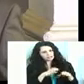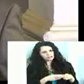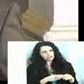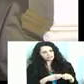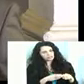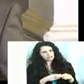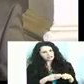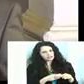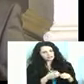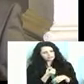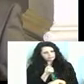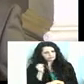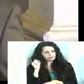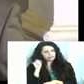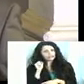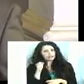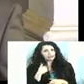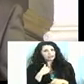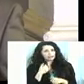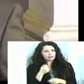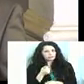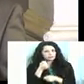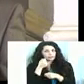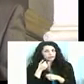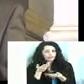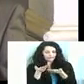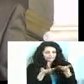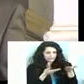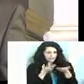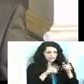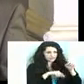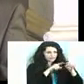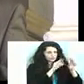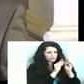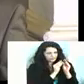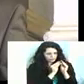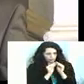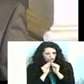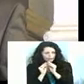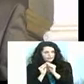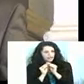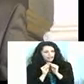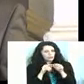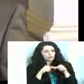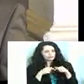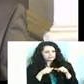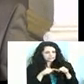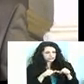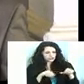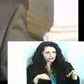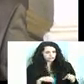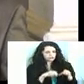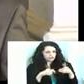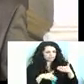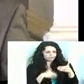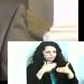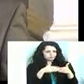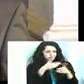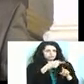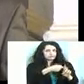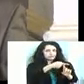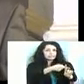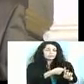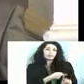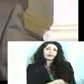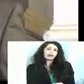And our lay delegates have been inviting us to forums, and they're going to continue to do that through the months that come. But I just want to take